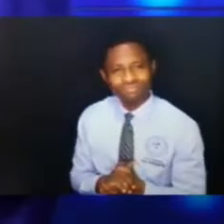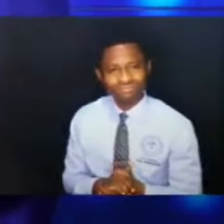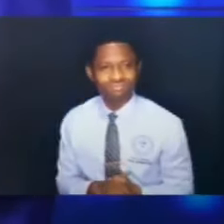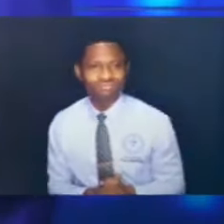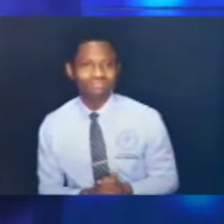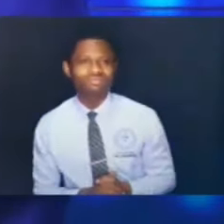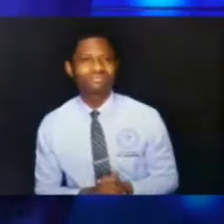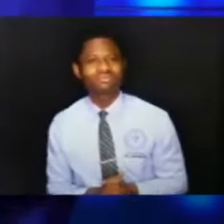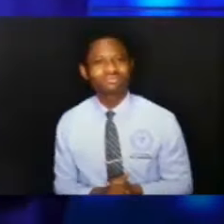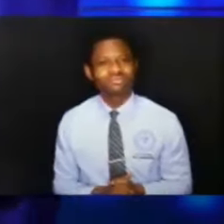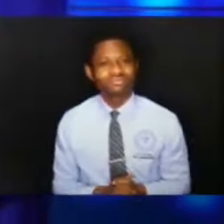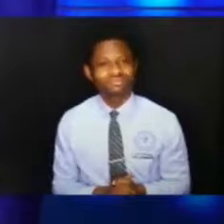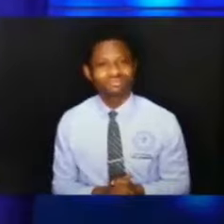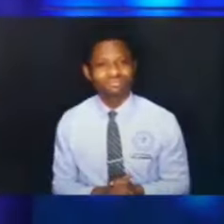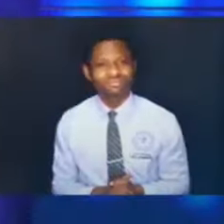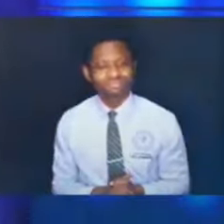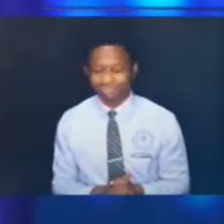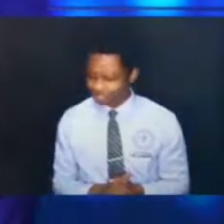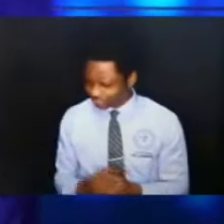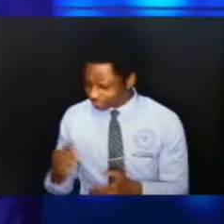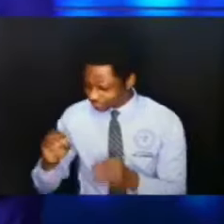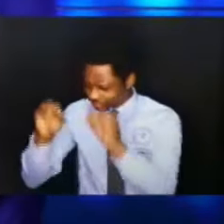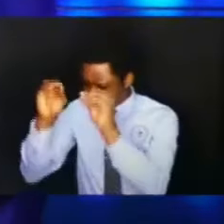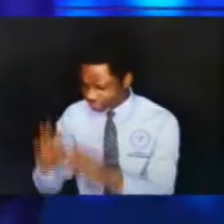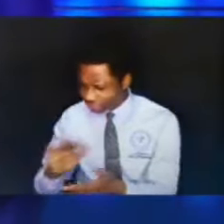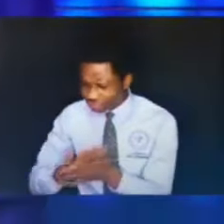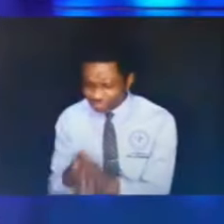suku nu mu pani no. The teacher was shocked with surprise.